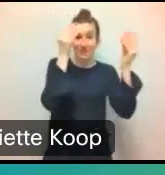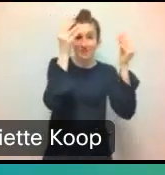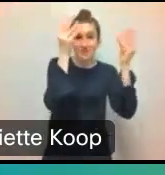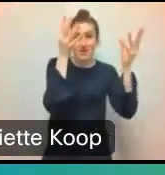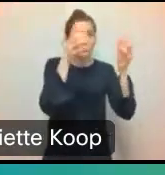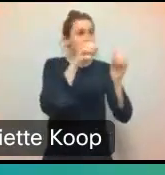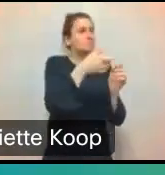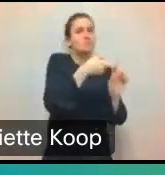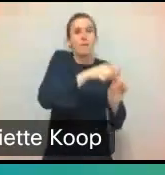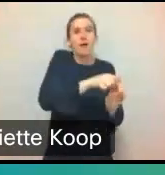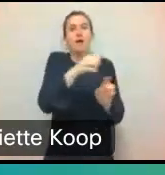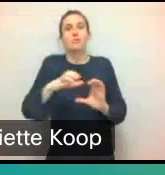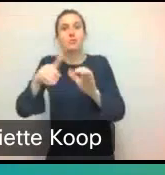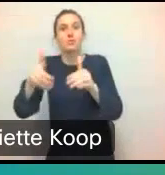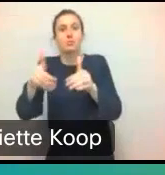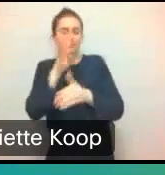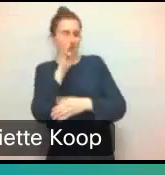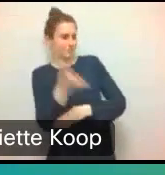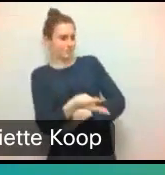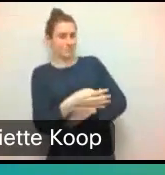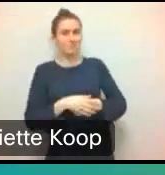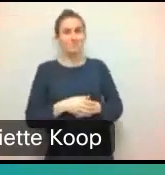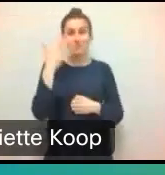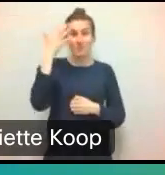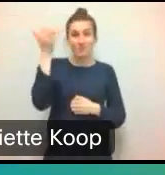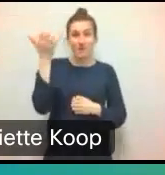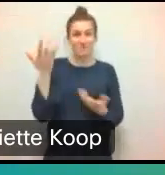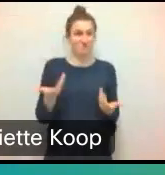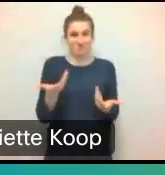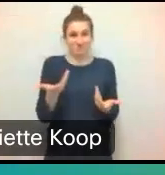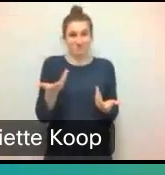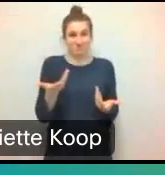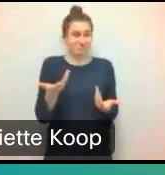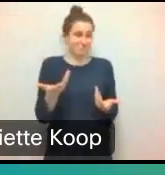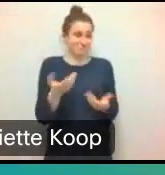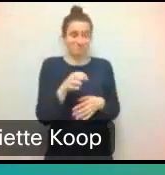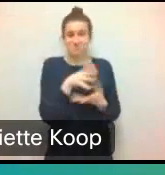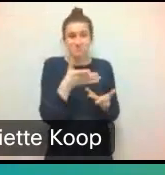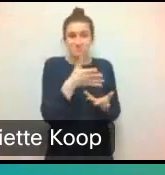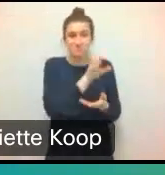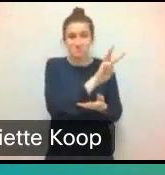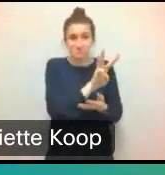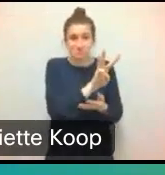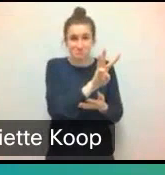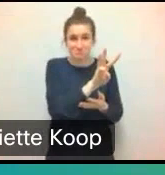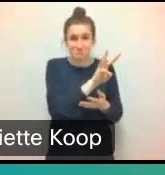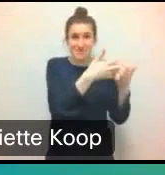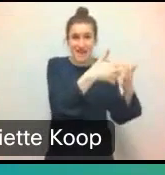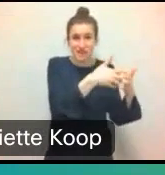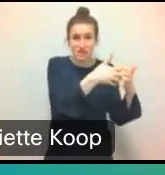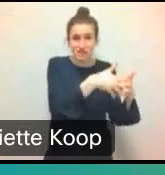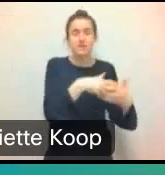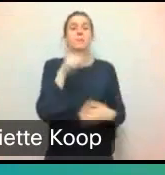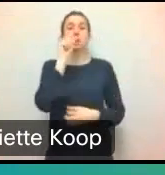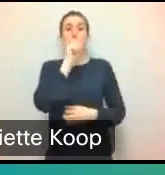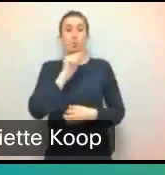other groups. And that's because, as I said, search engines are human. However, Google is something